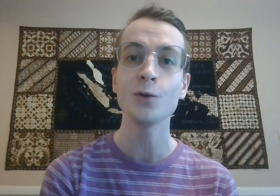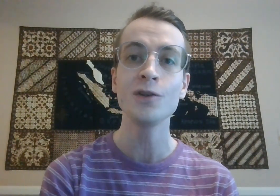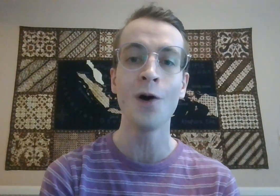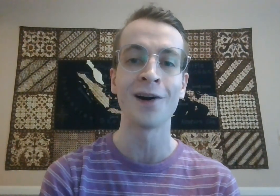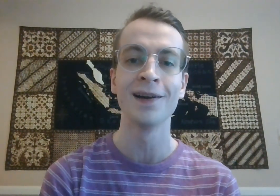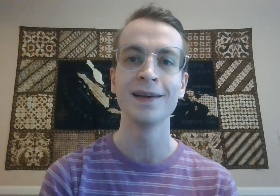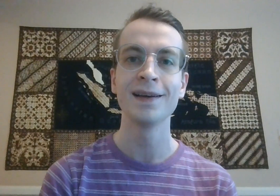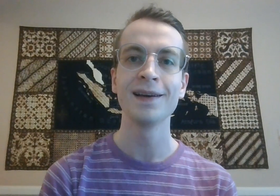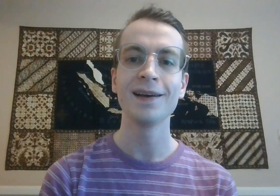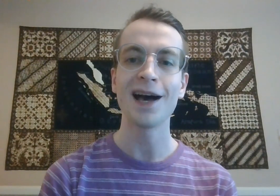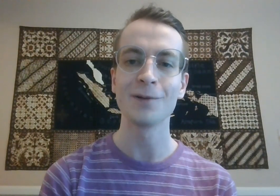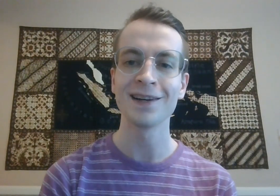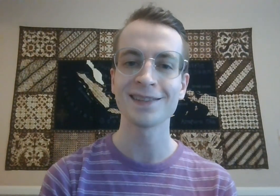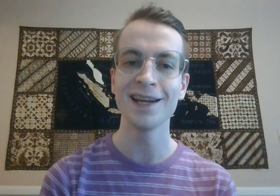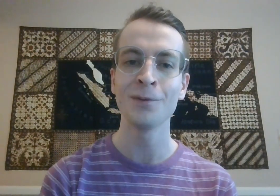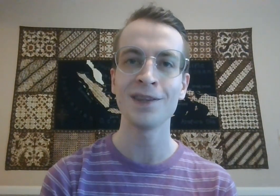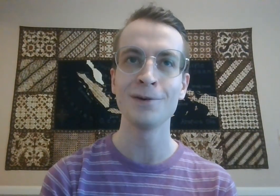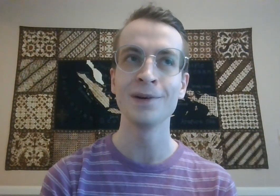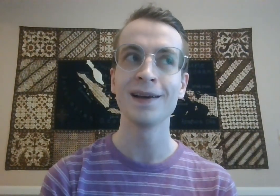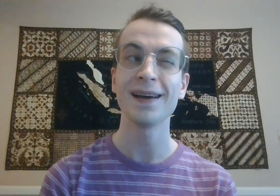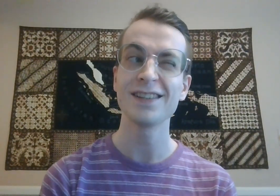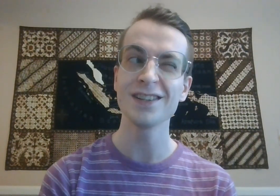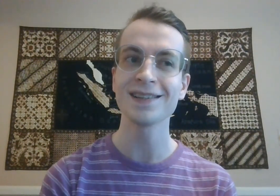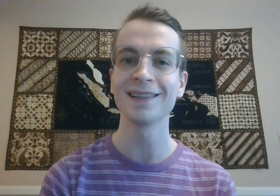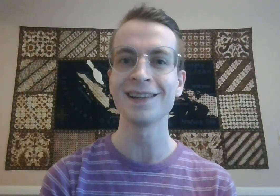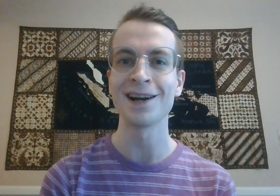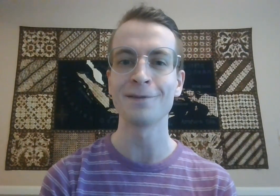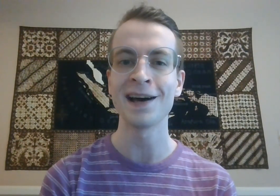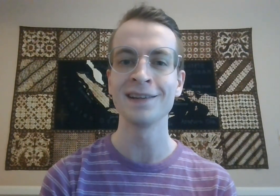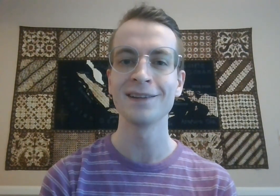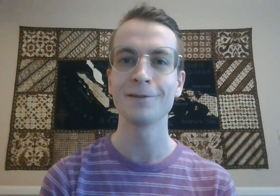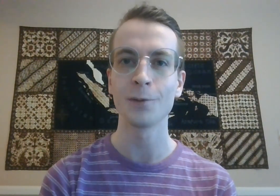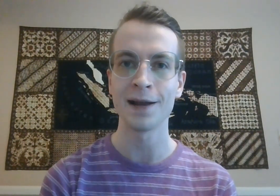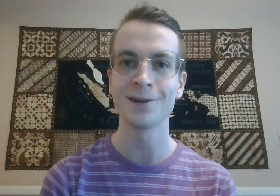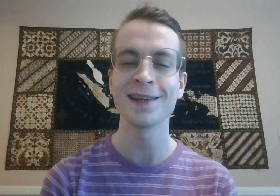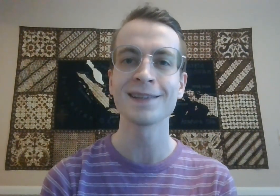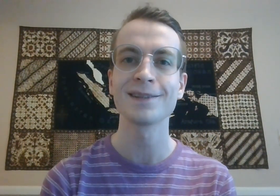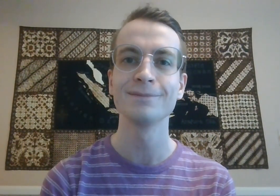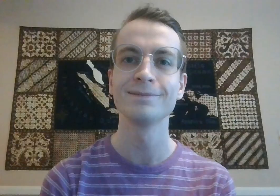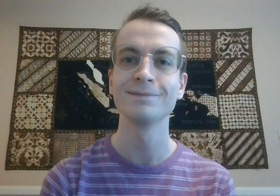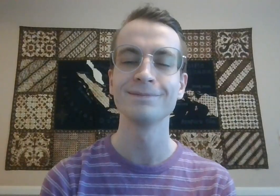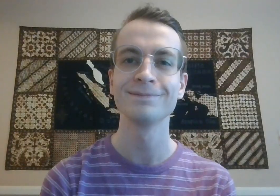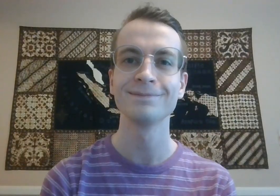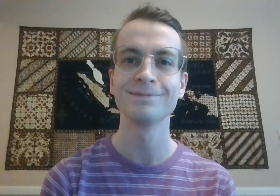and who you are. And we're excited with you, and just a little terrified, for whatever is next.